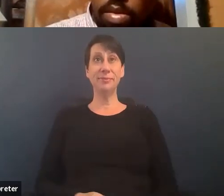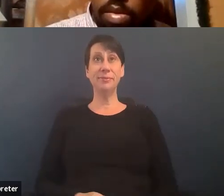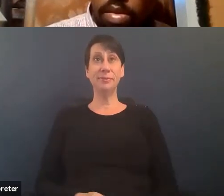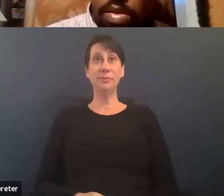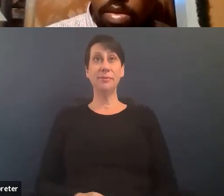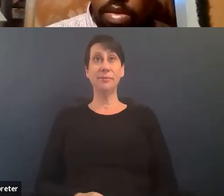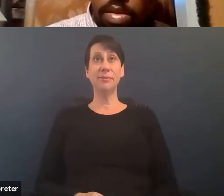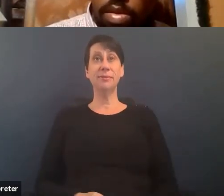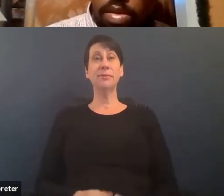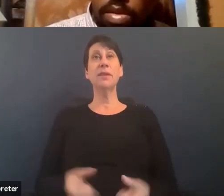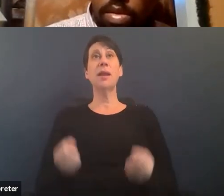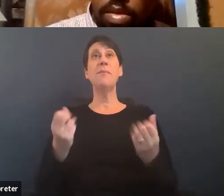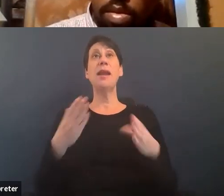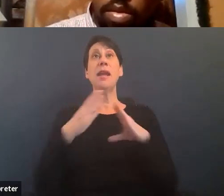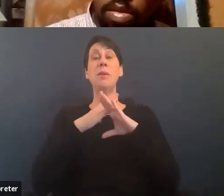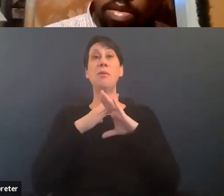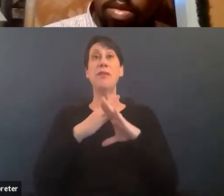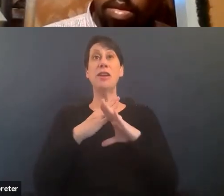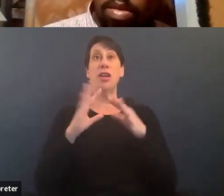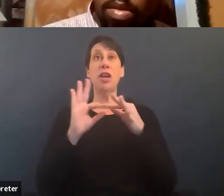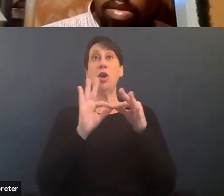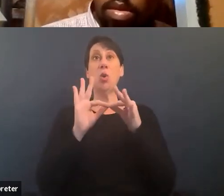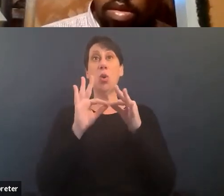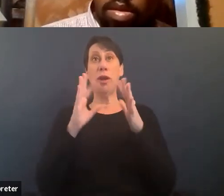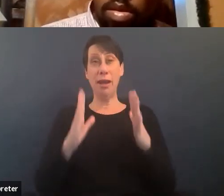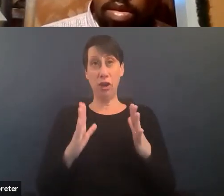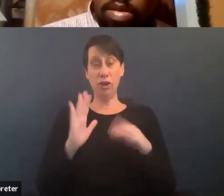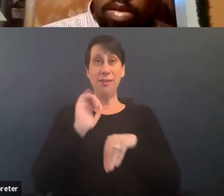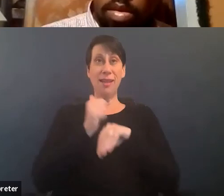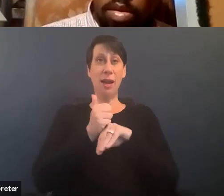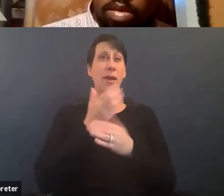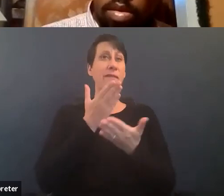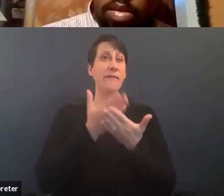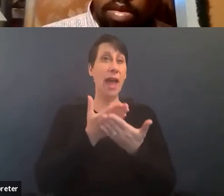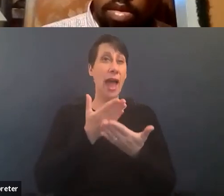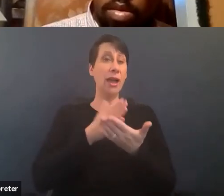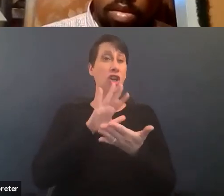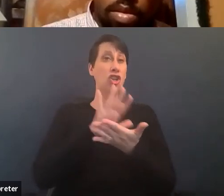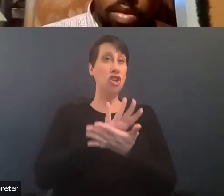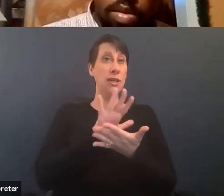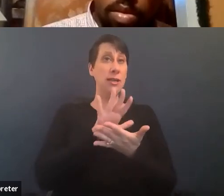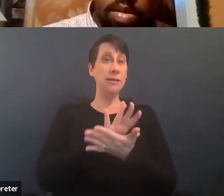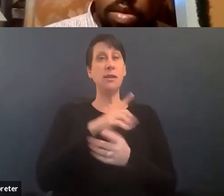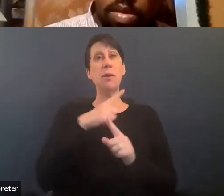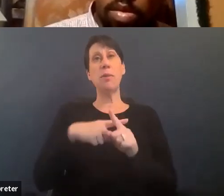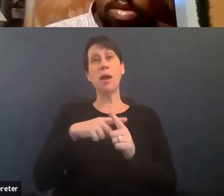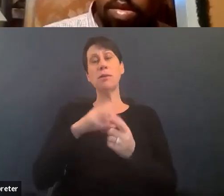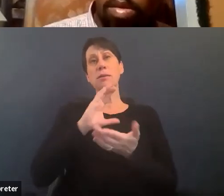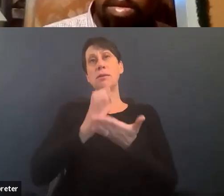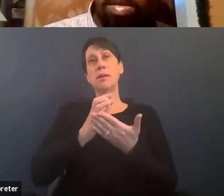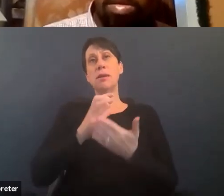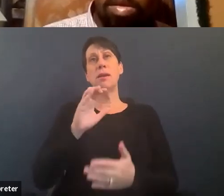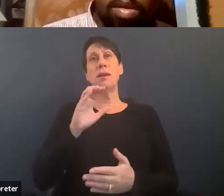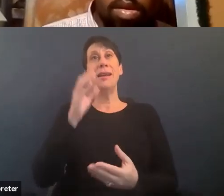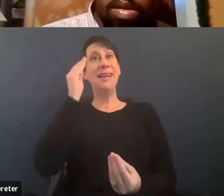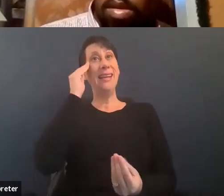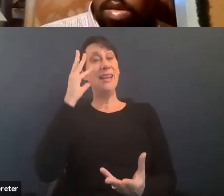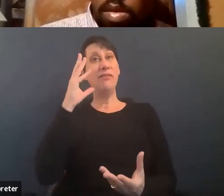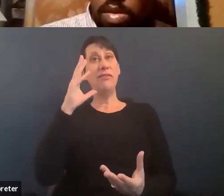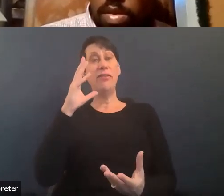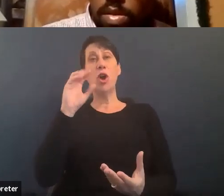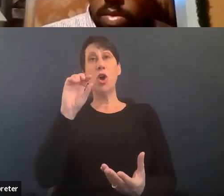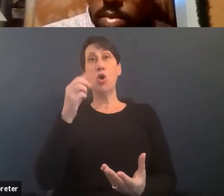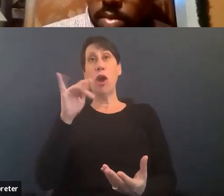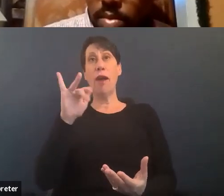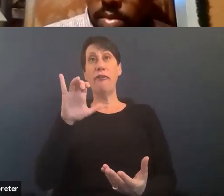prevention coordinators, created fact sheets and infographics to be included in these food distribution bags.